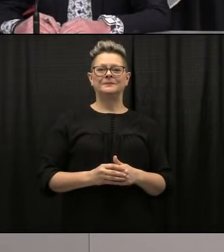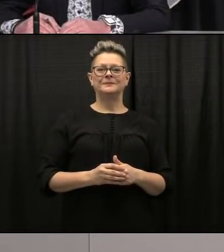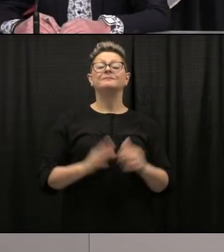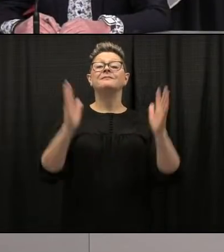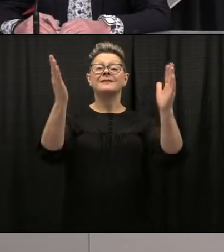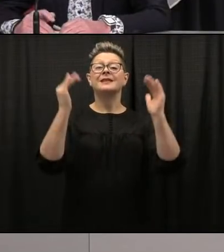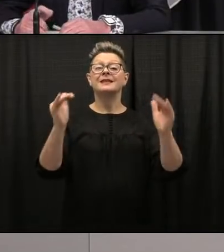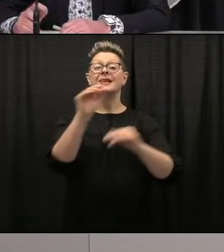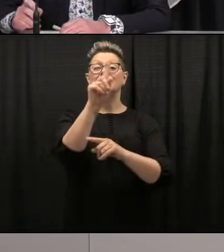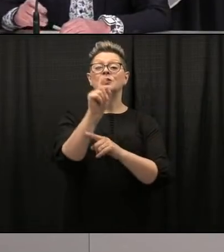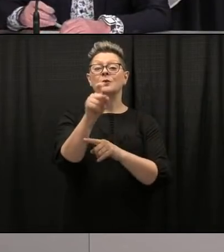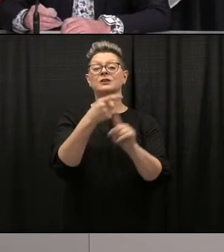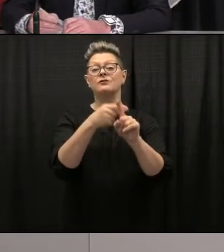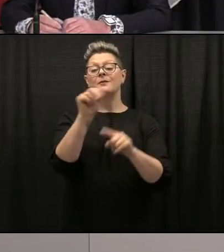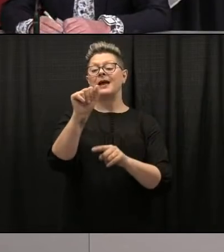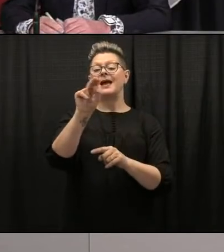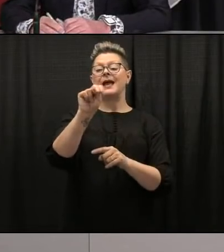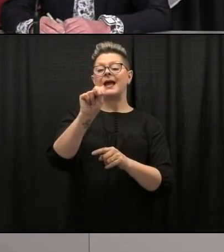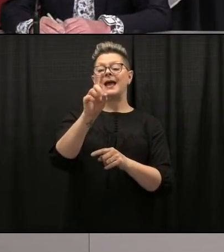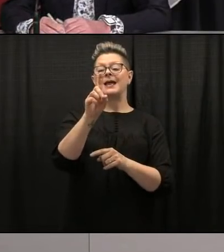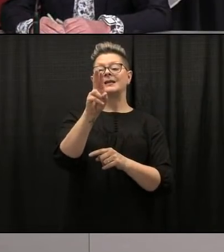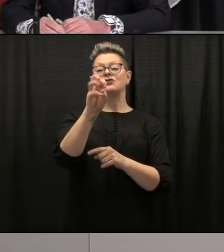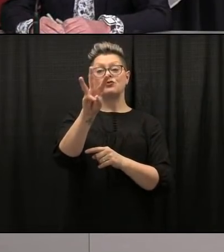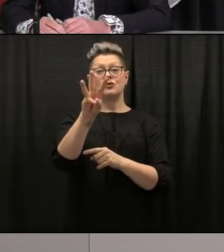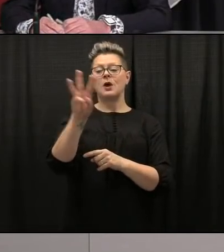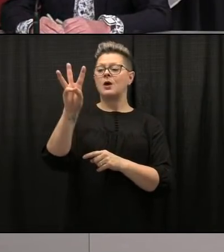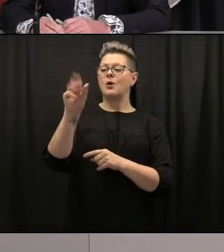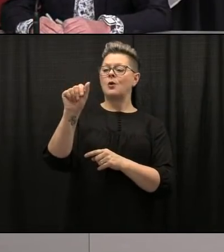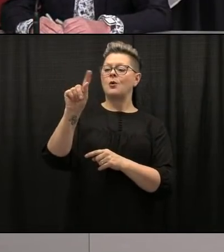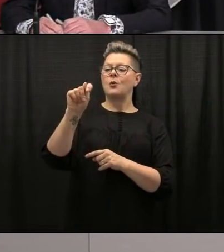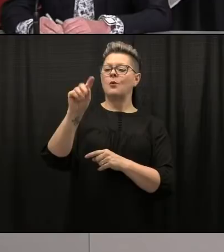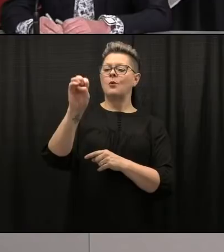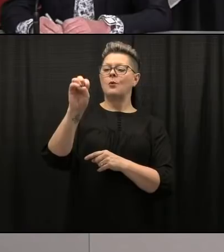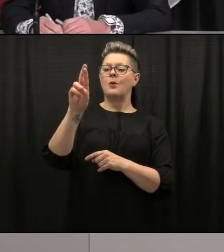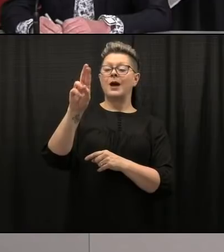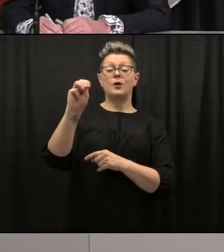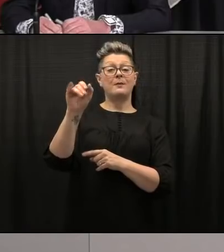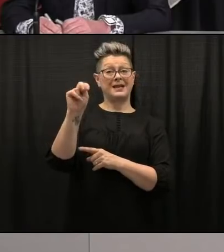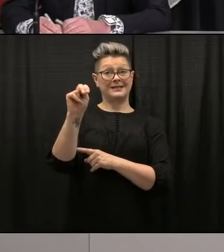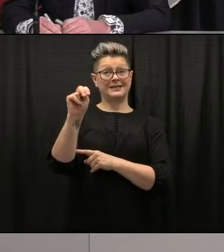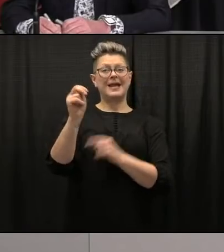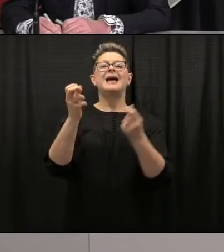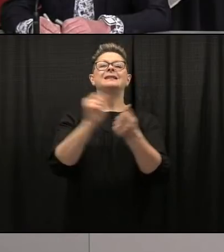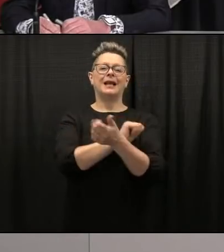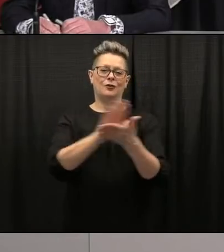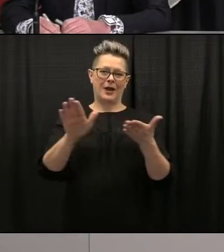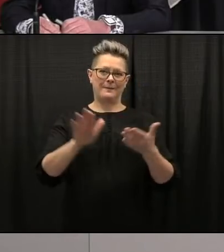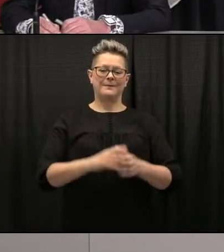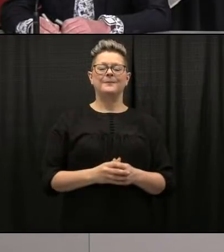Our next questions are from Andrew Waterman with The Telegram. Please go ahead.